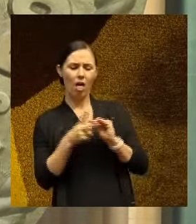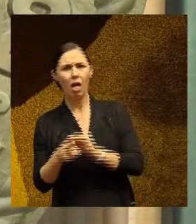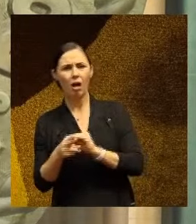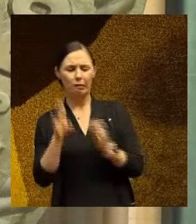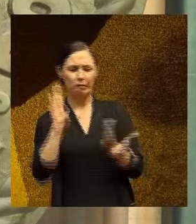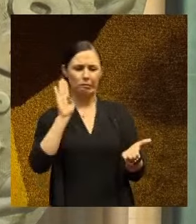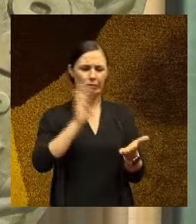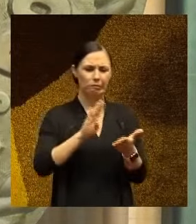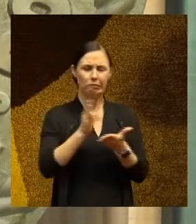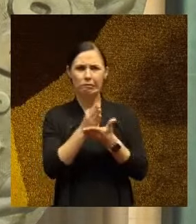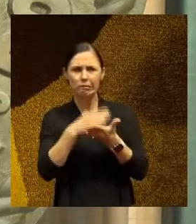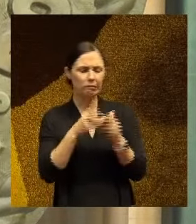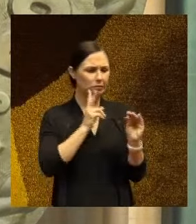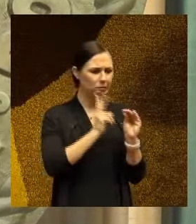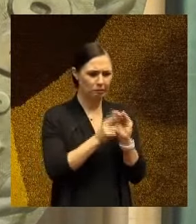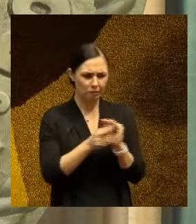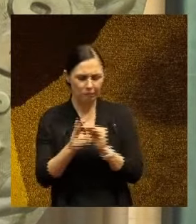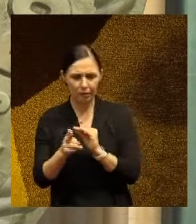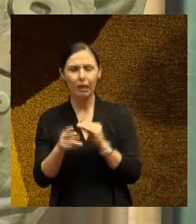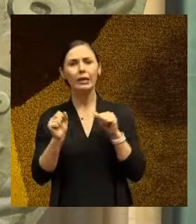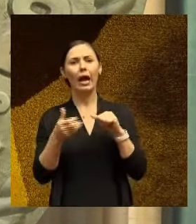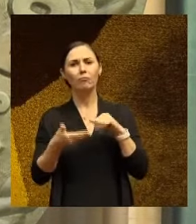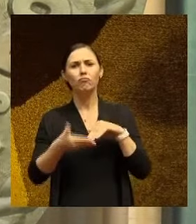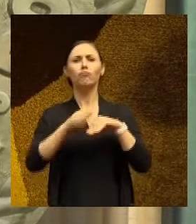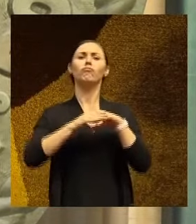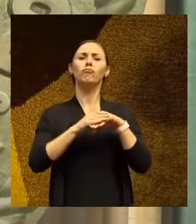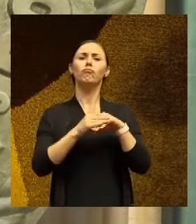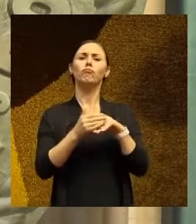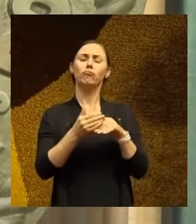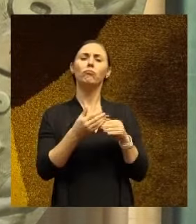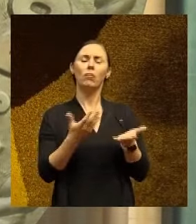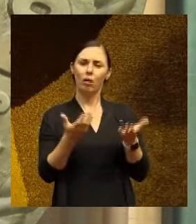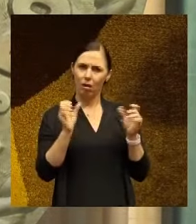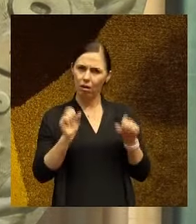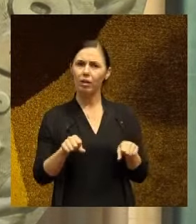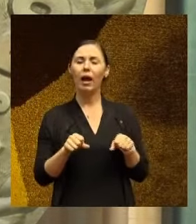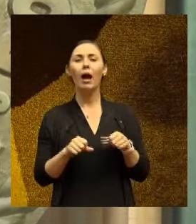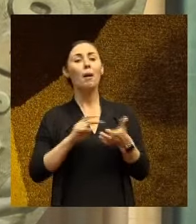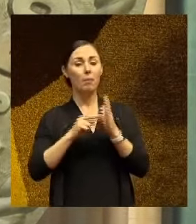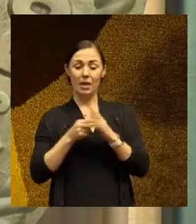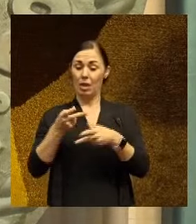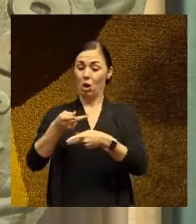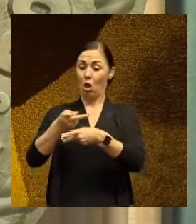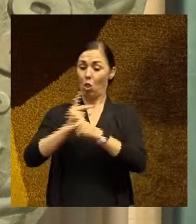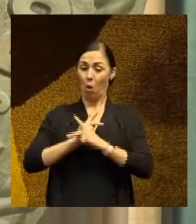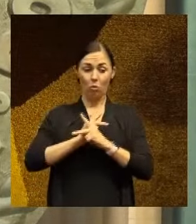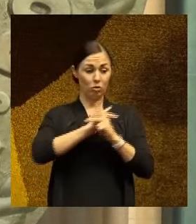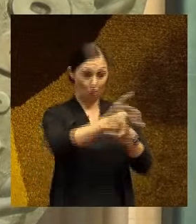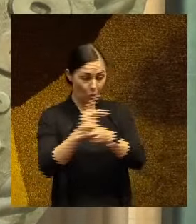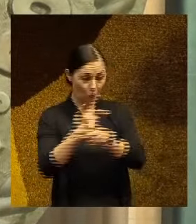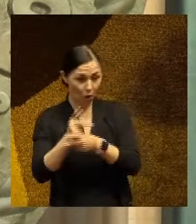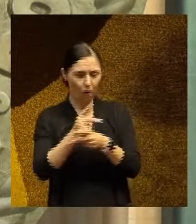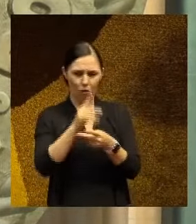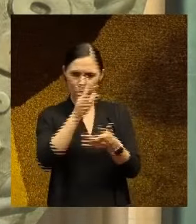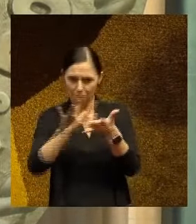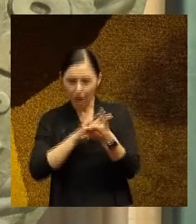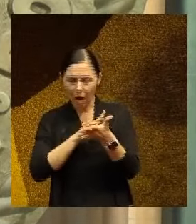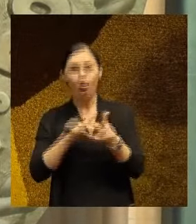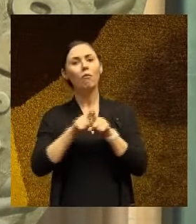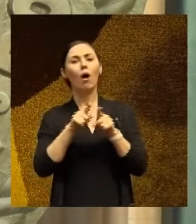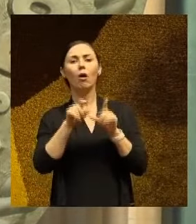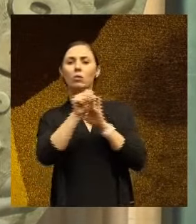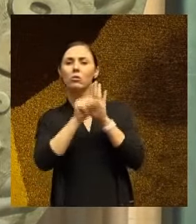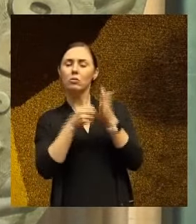the last 2 years, to repay outstanding loans, and to replenish various state funds,